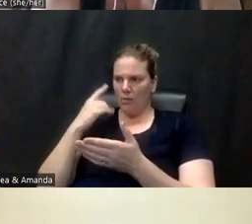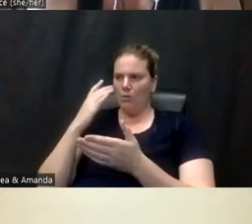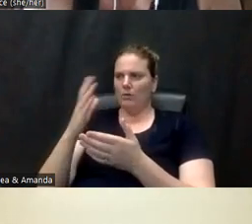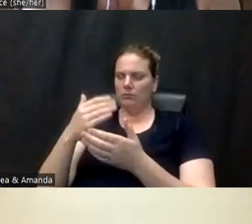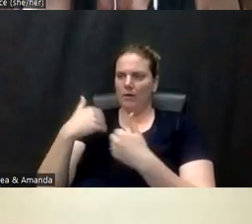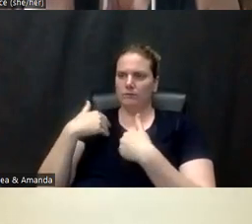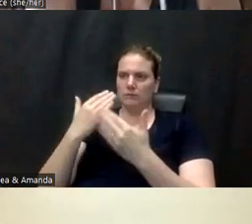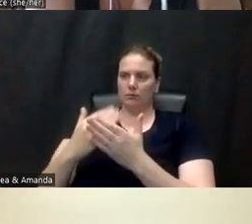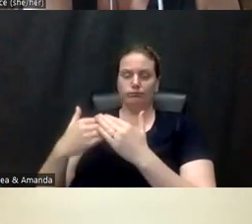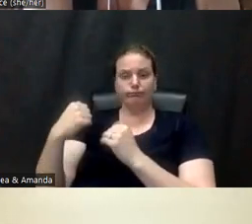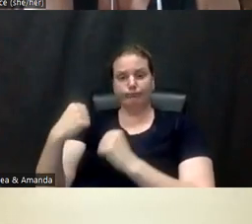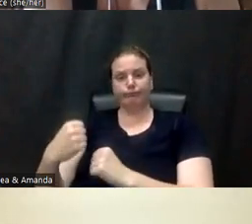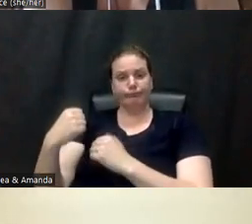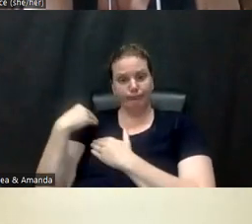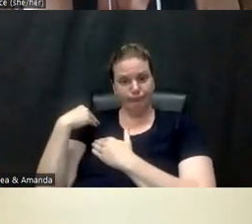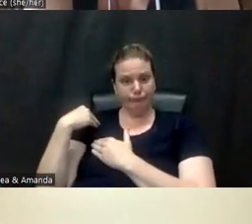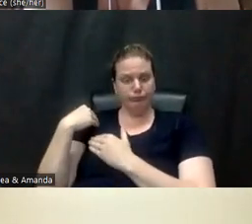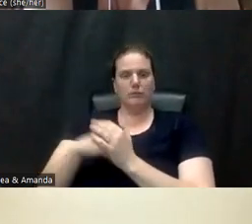gravity.